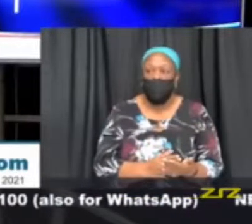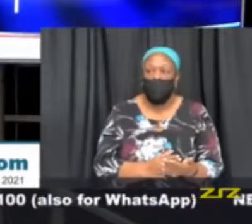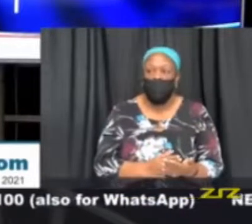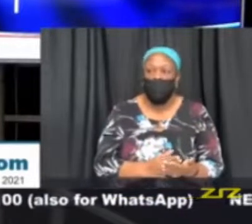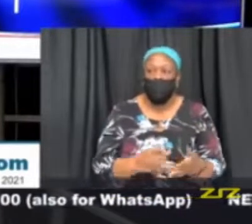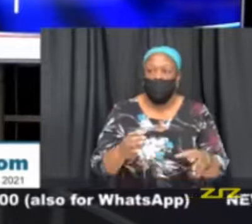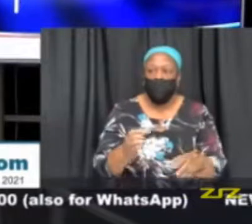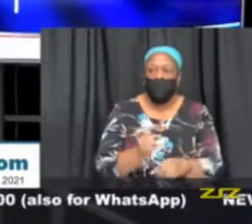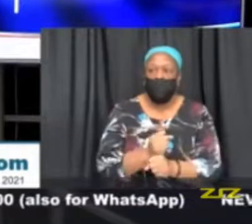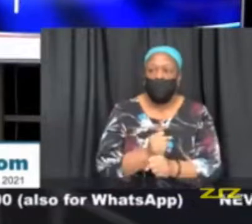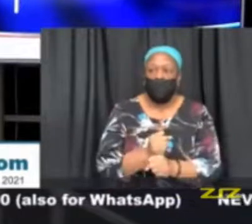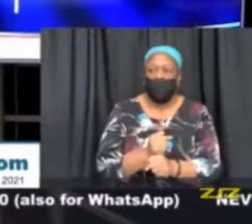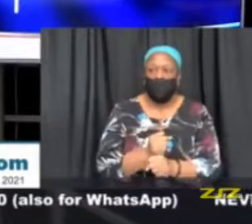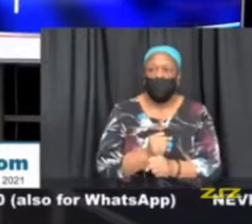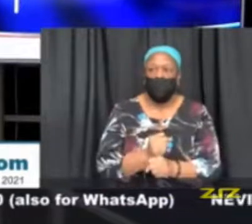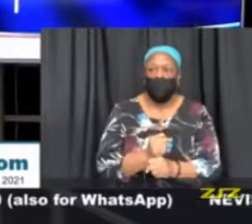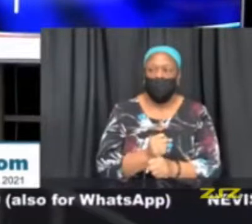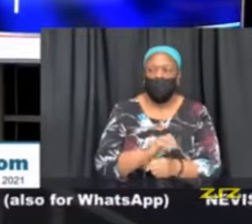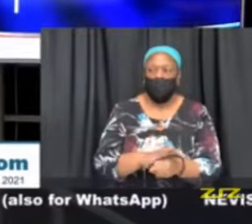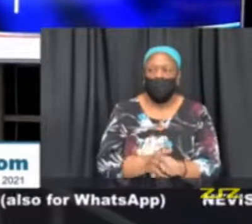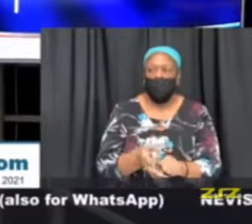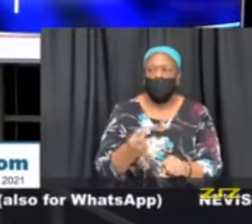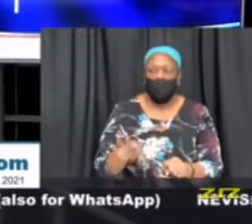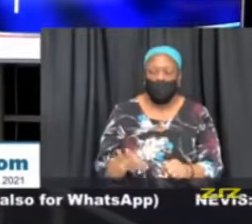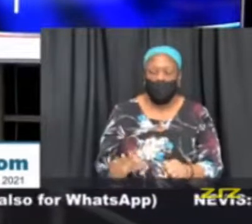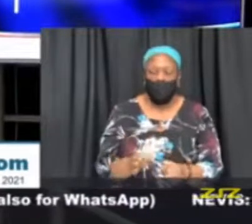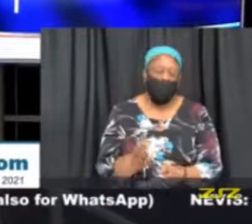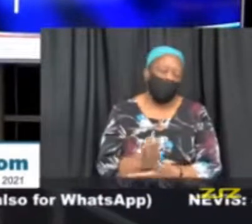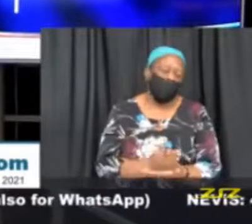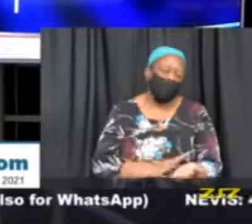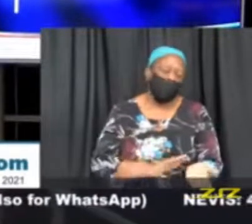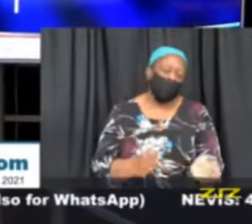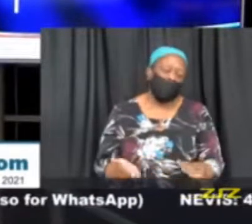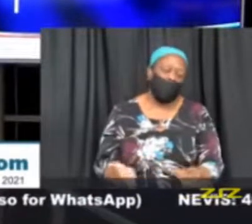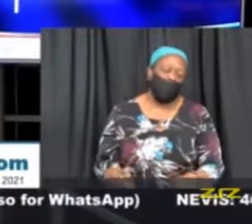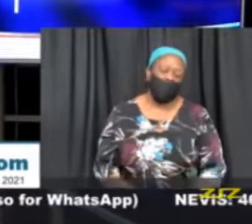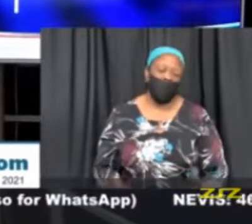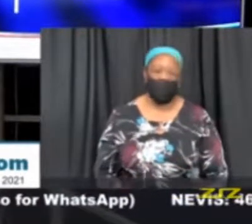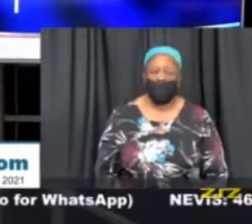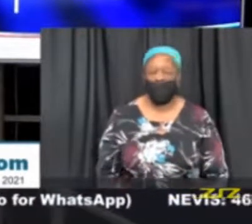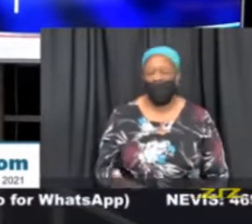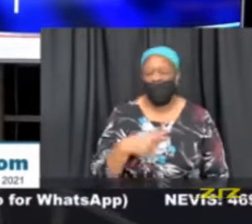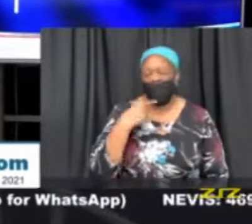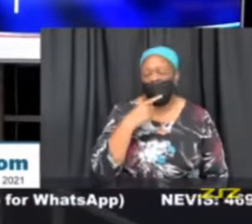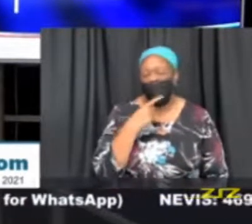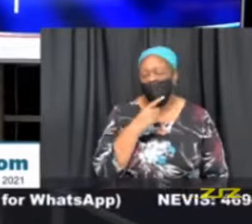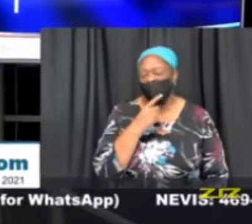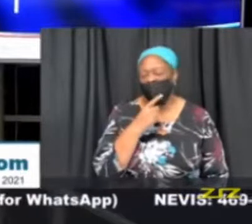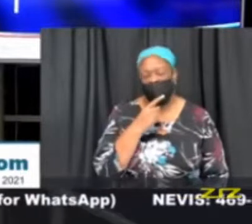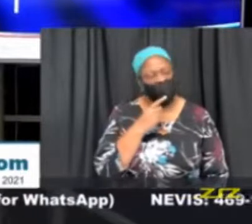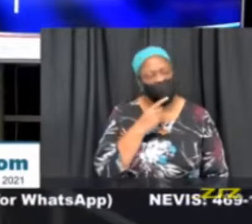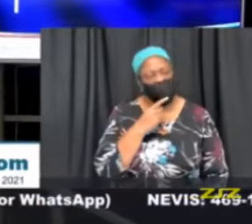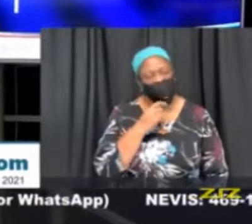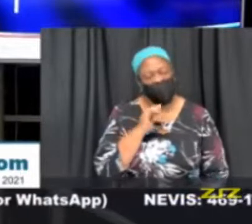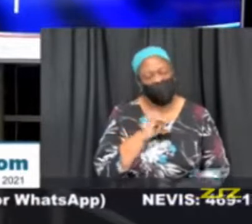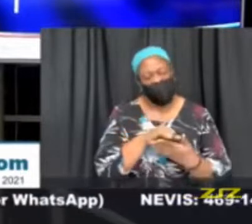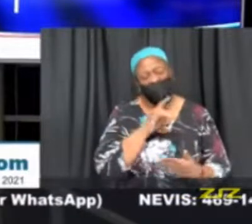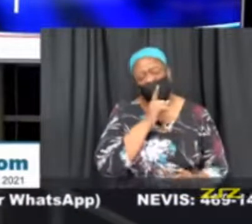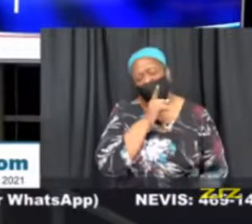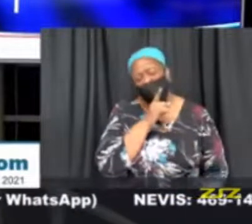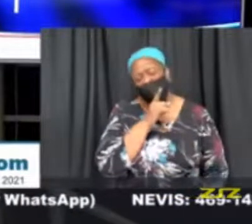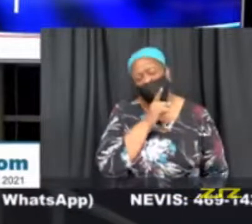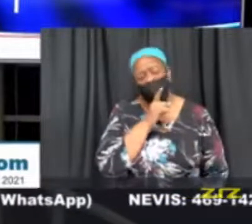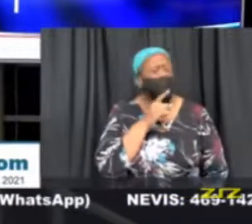infected with the COVID-19 and so many had died. And I said to the person, is this true? Let me go and check the